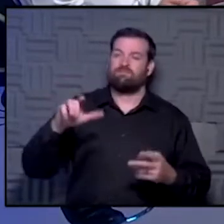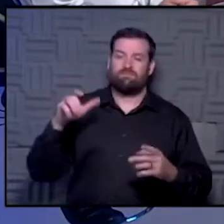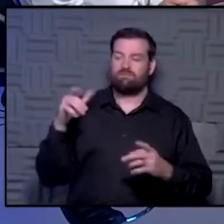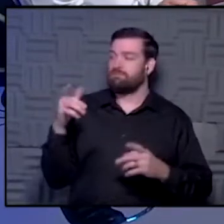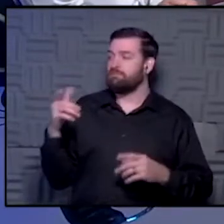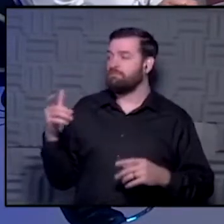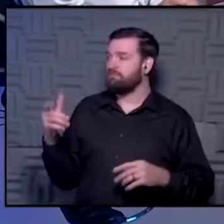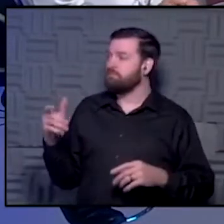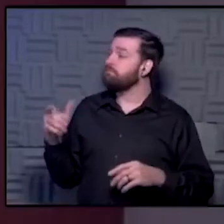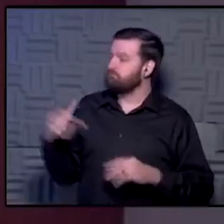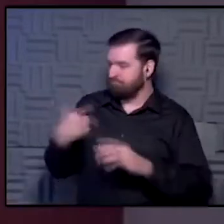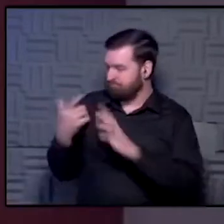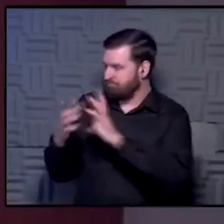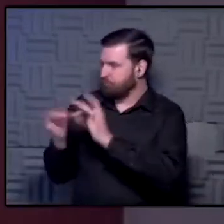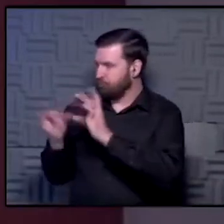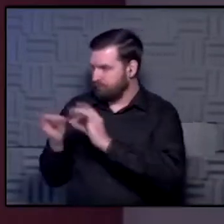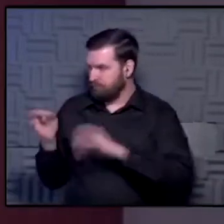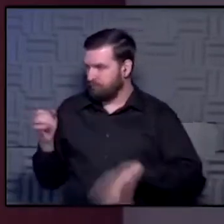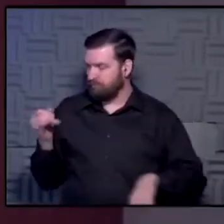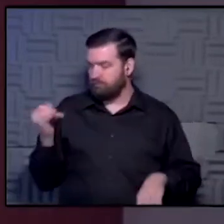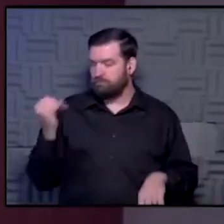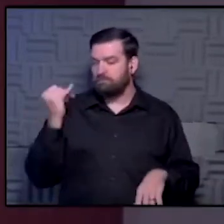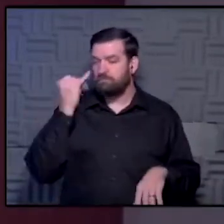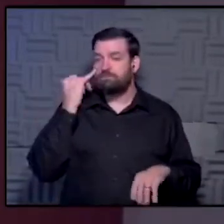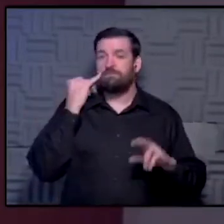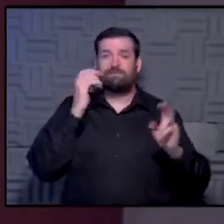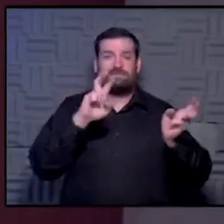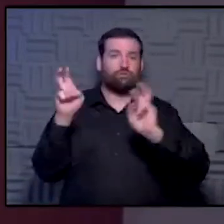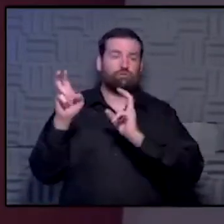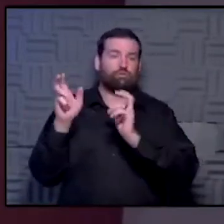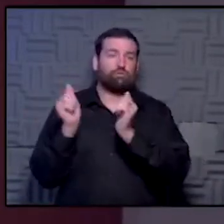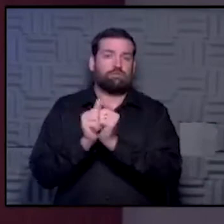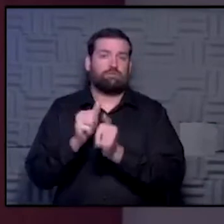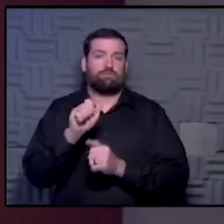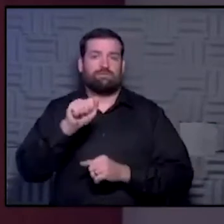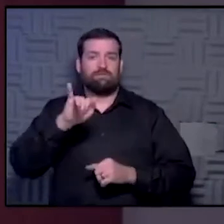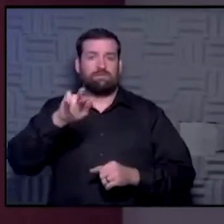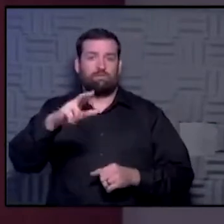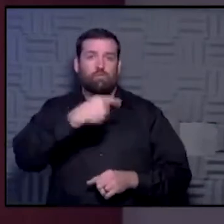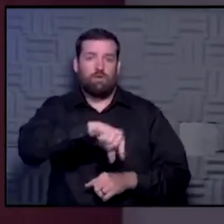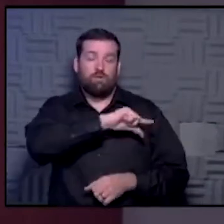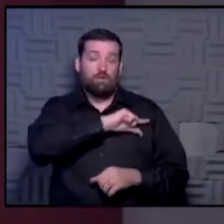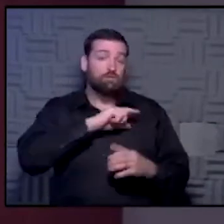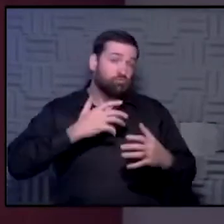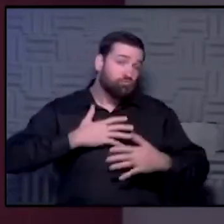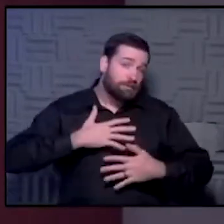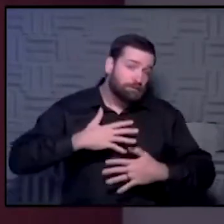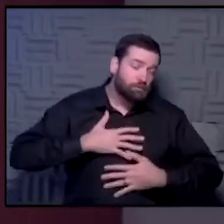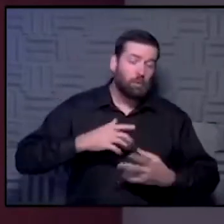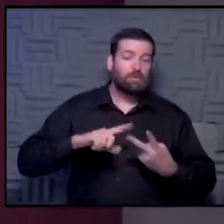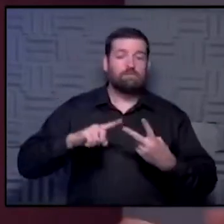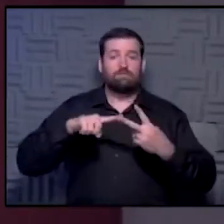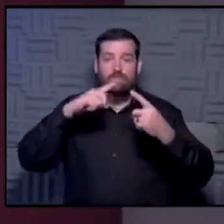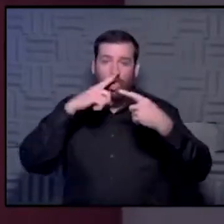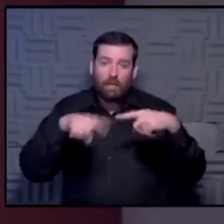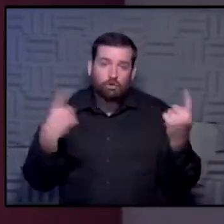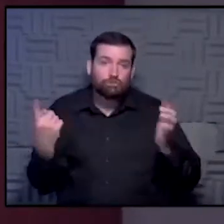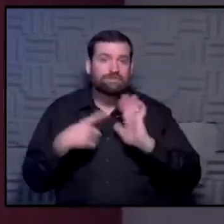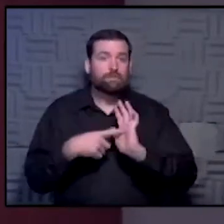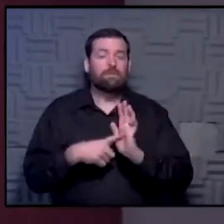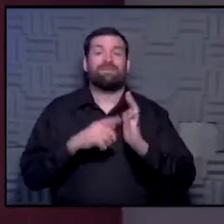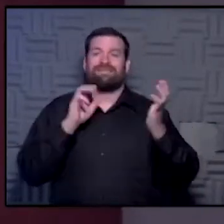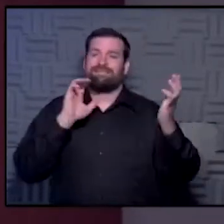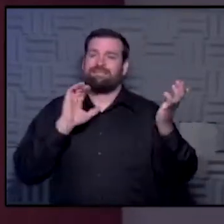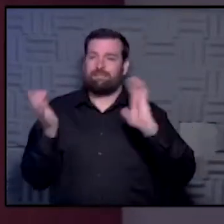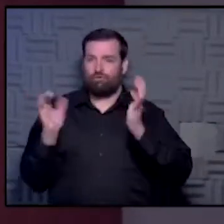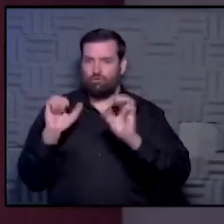would maybe mention is that if we have issues with our air quality, is it impacting maybe respiratory symptoms, allergy type symptoms that are similar to